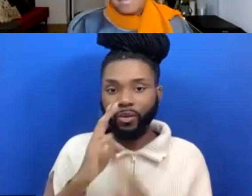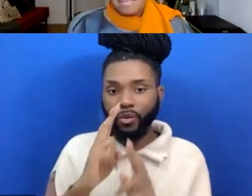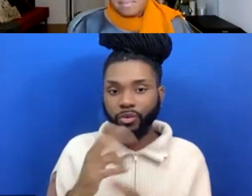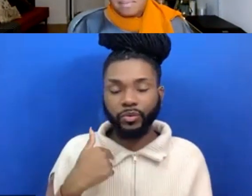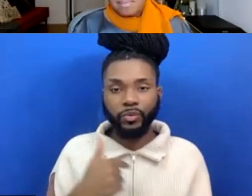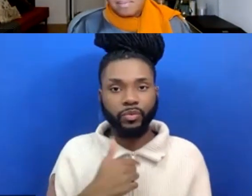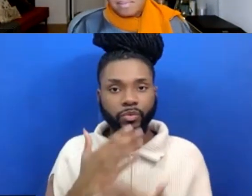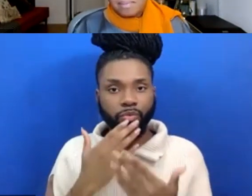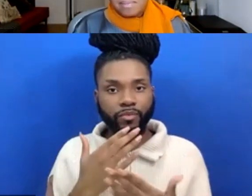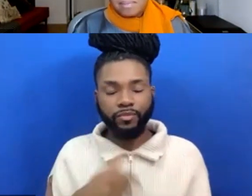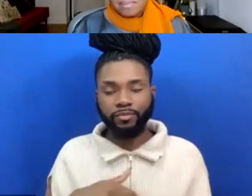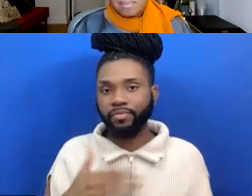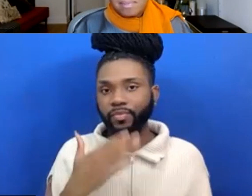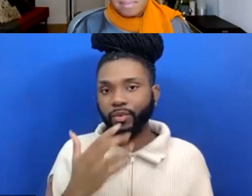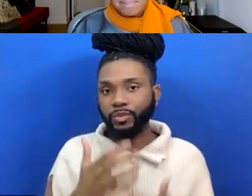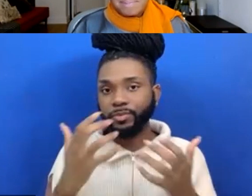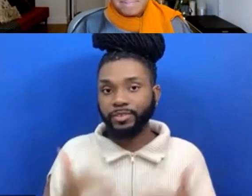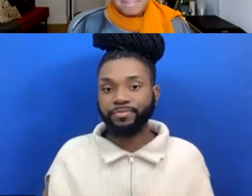grateful. Thank you so much.